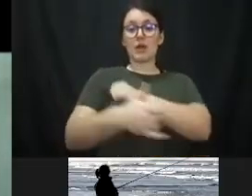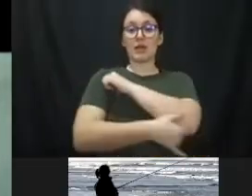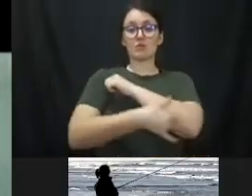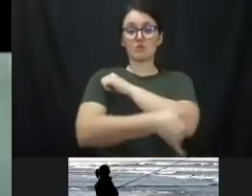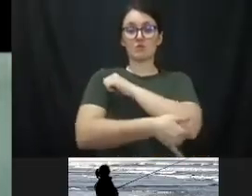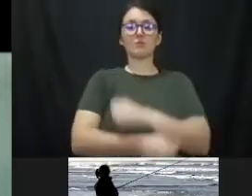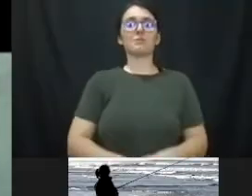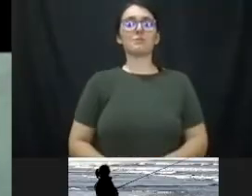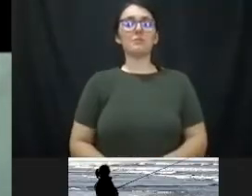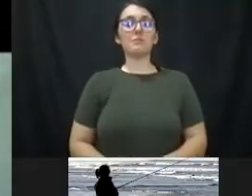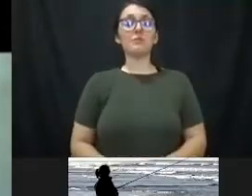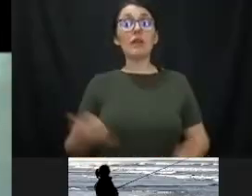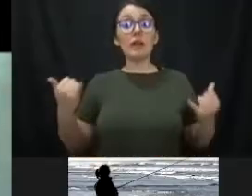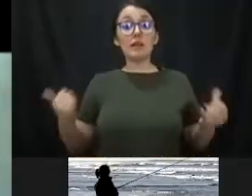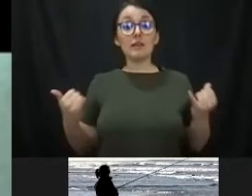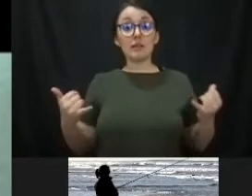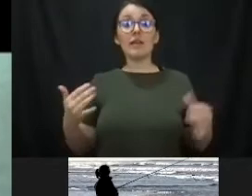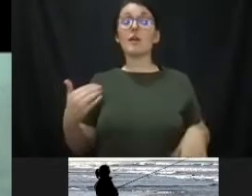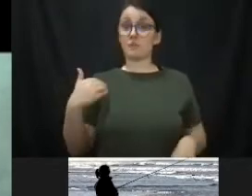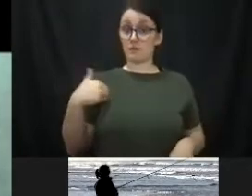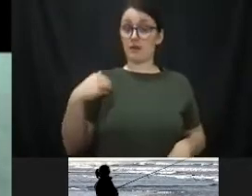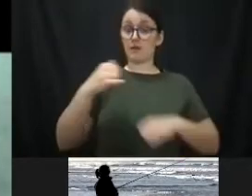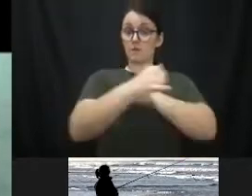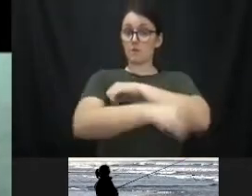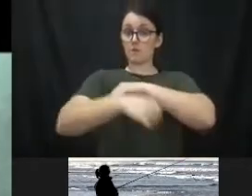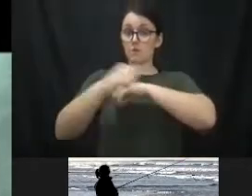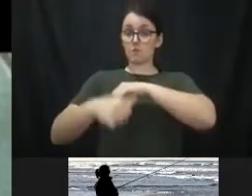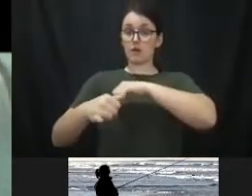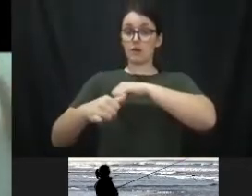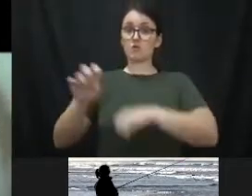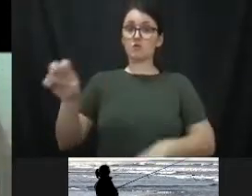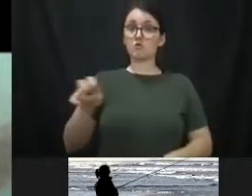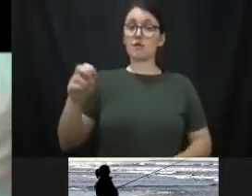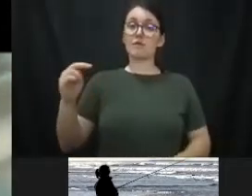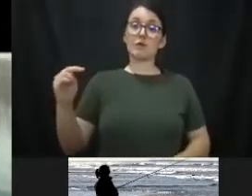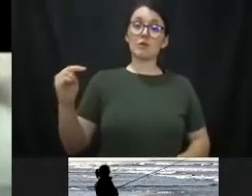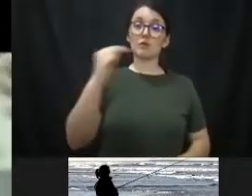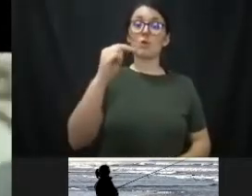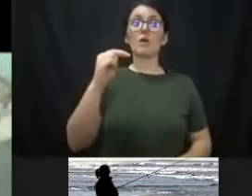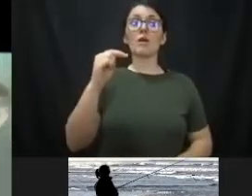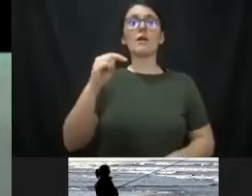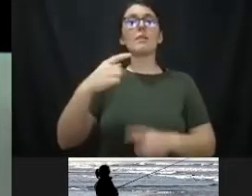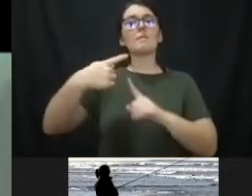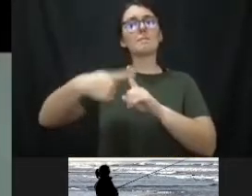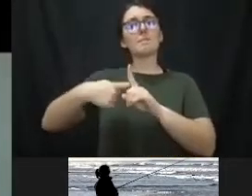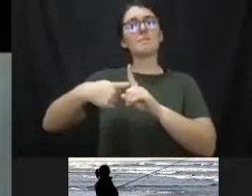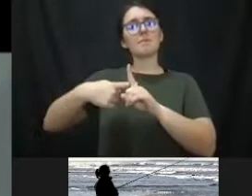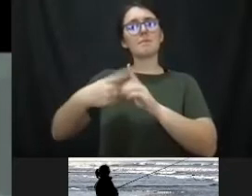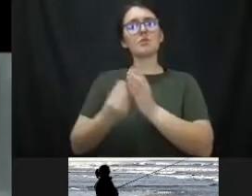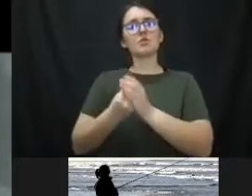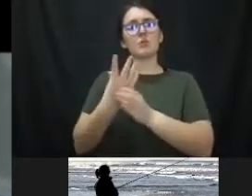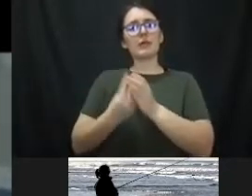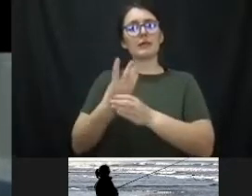have whales going northbound in March, April, and May. So they